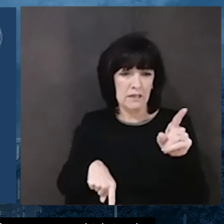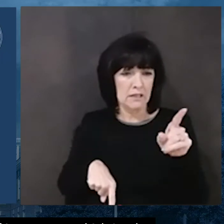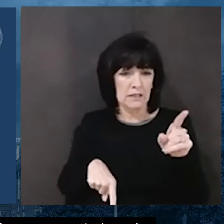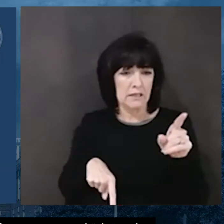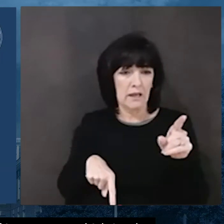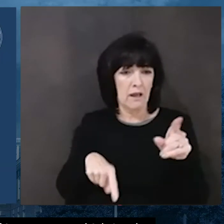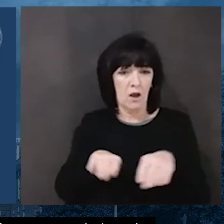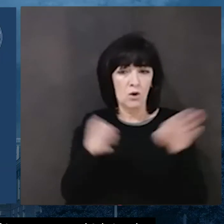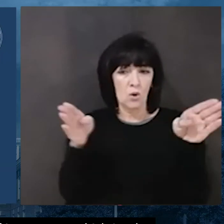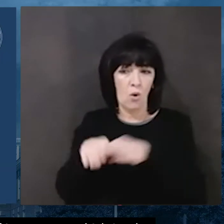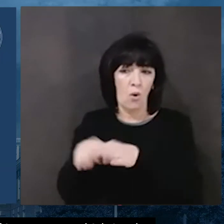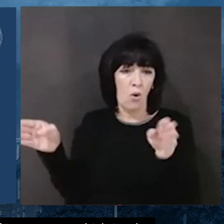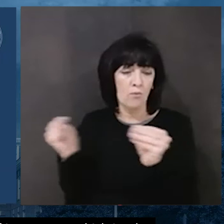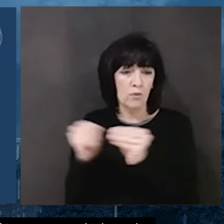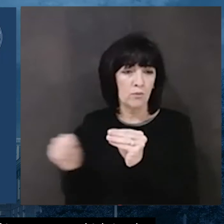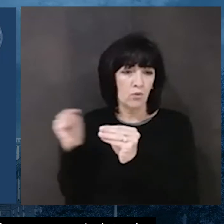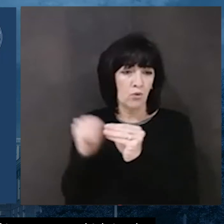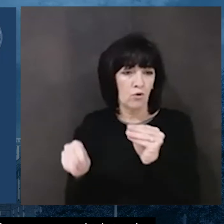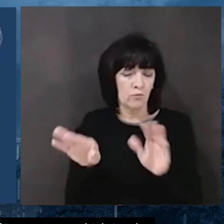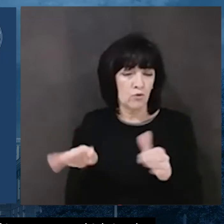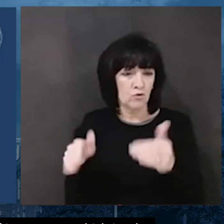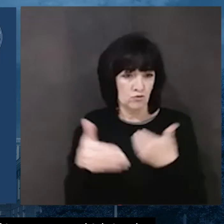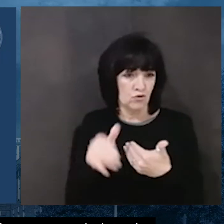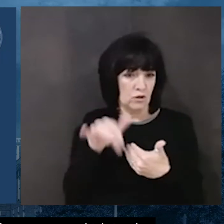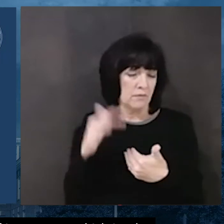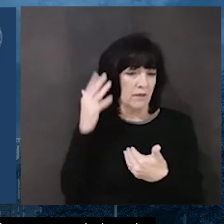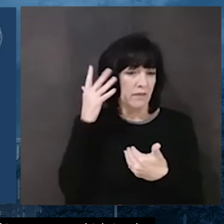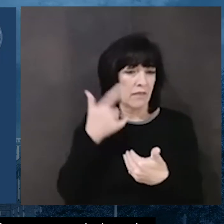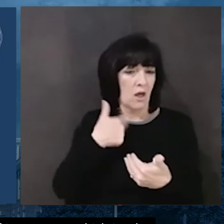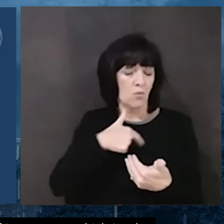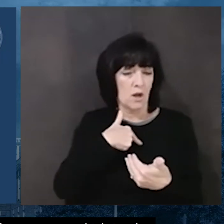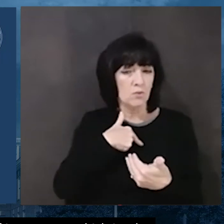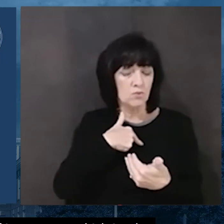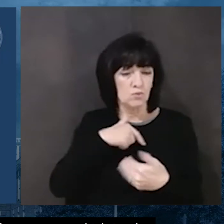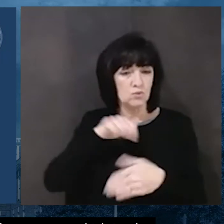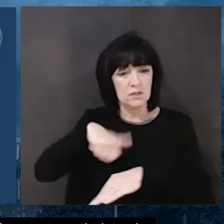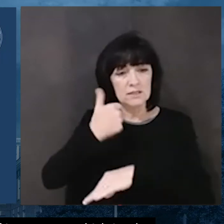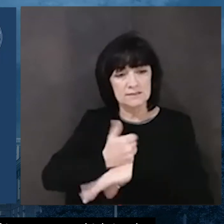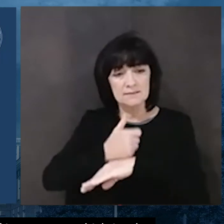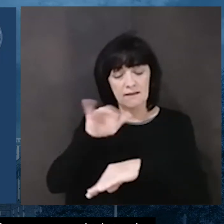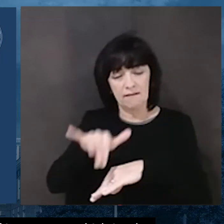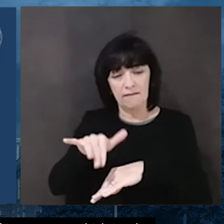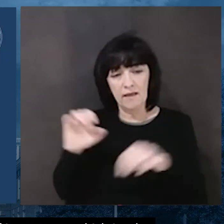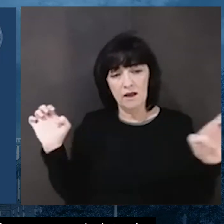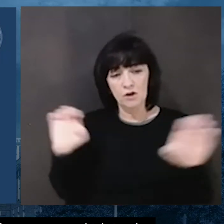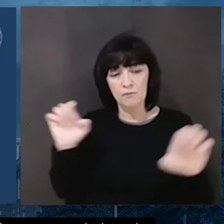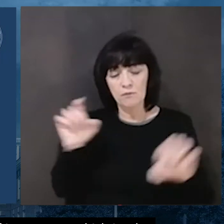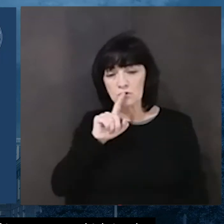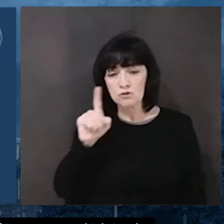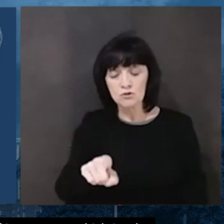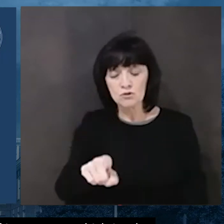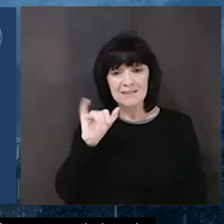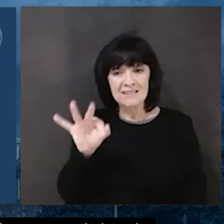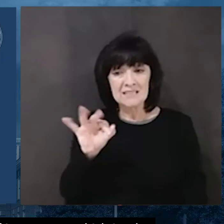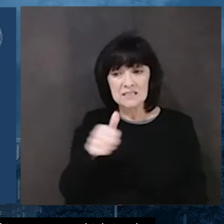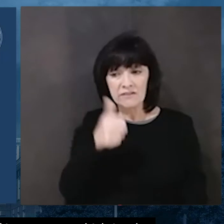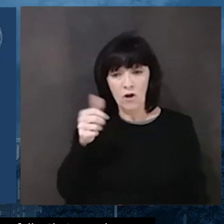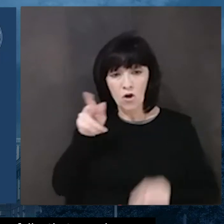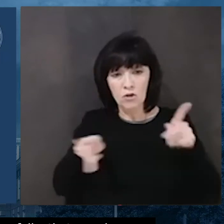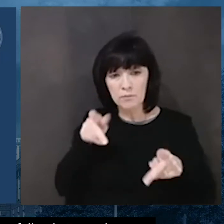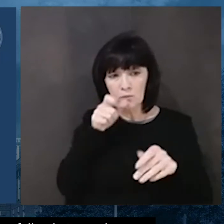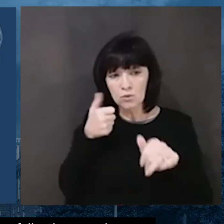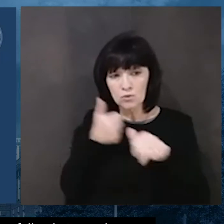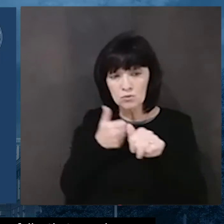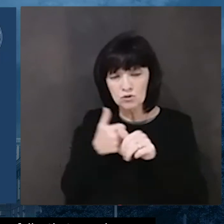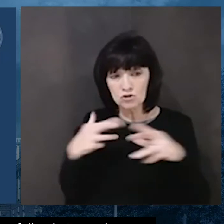issued the emergency executive order to allow folks that may have retired, healthcare workers